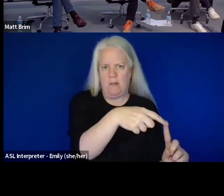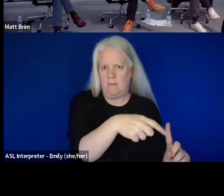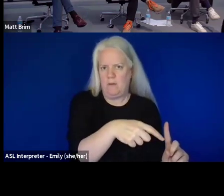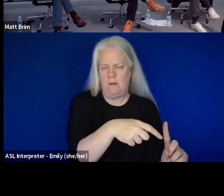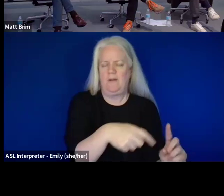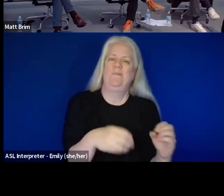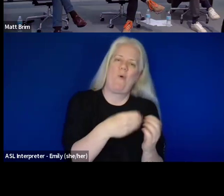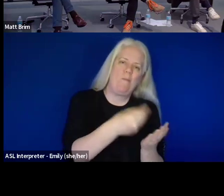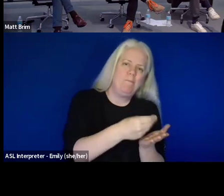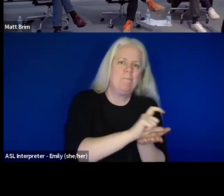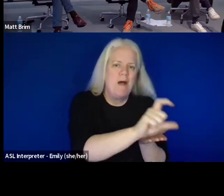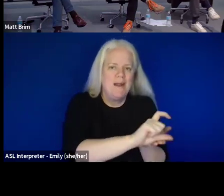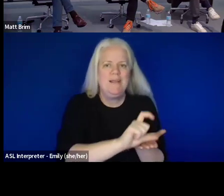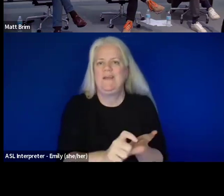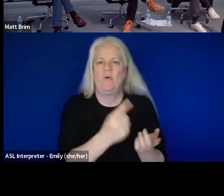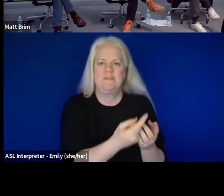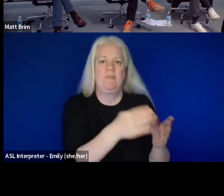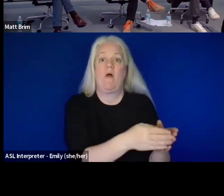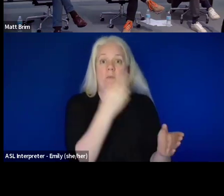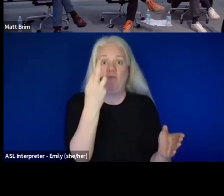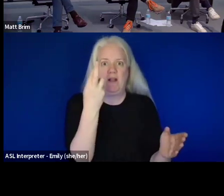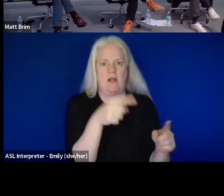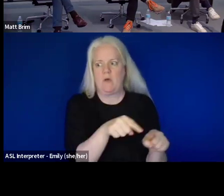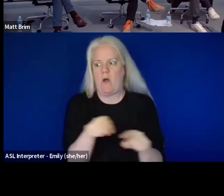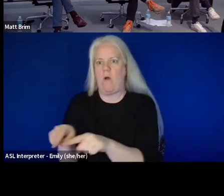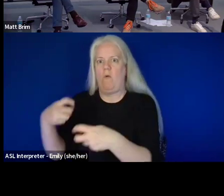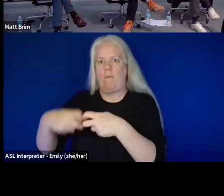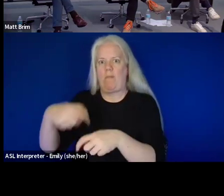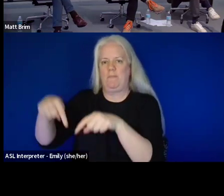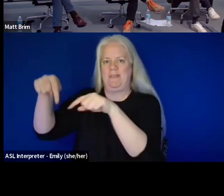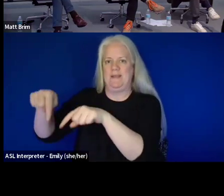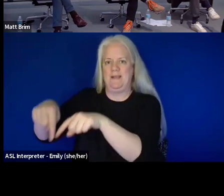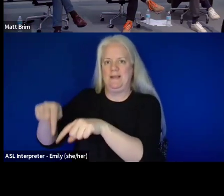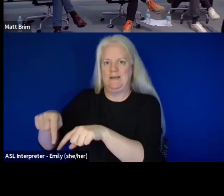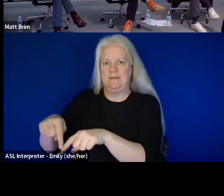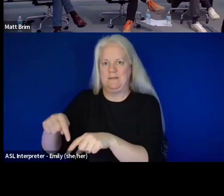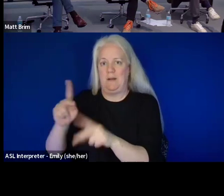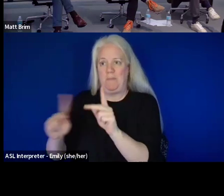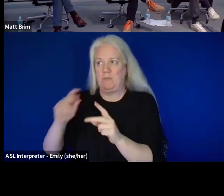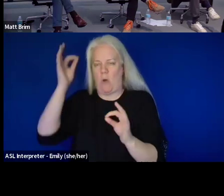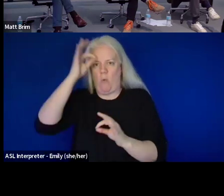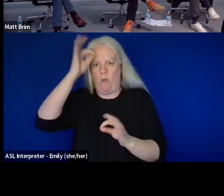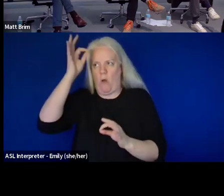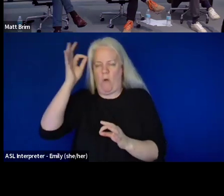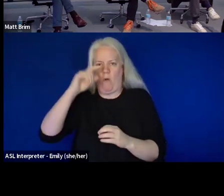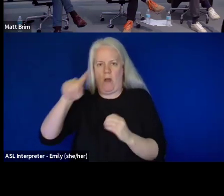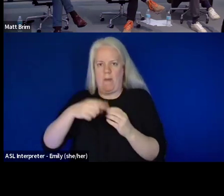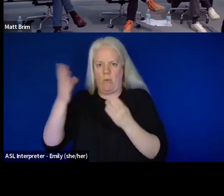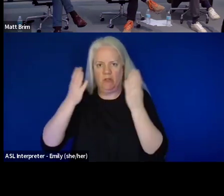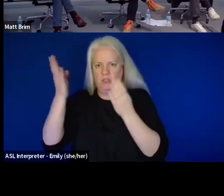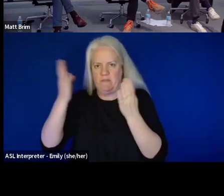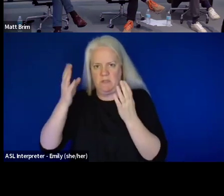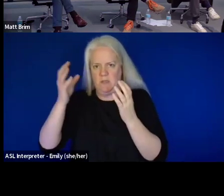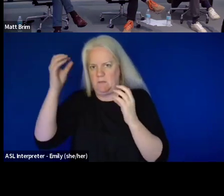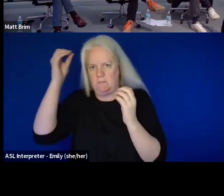to services or something like that. And now it's like, it looks like the problem is like nobody even knows what those services are and they're